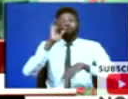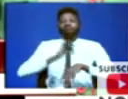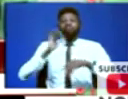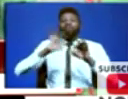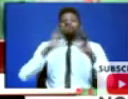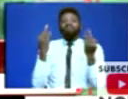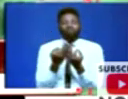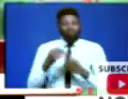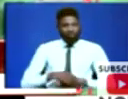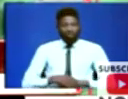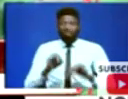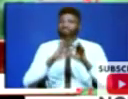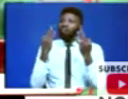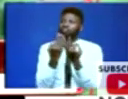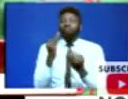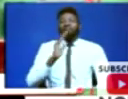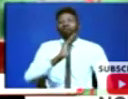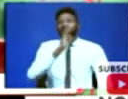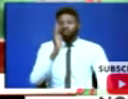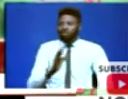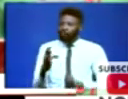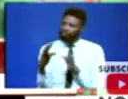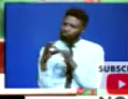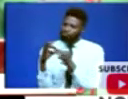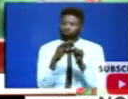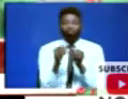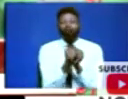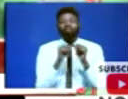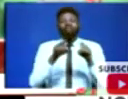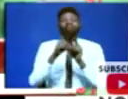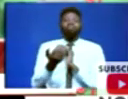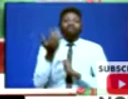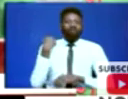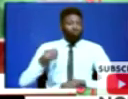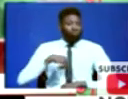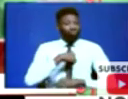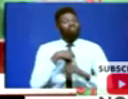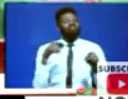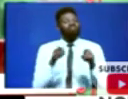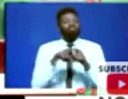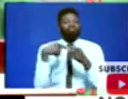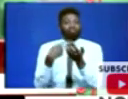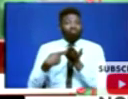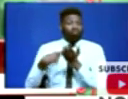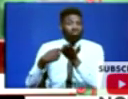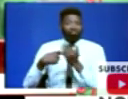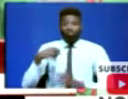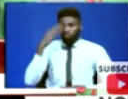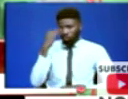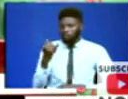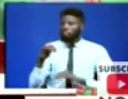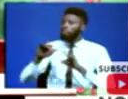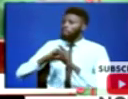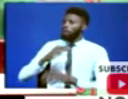the family units are never together as before. We shall discuss that because most of our members and our teachers